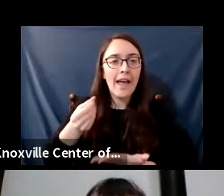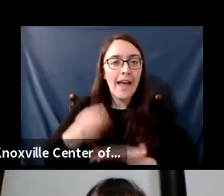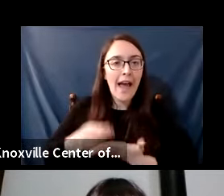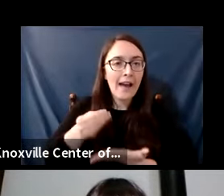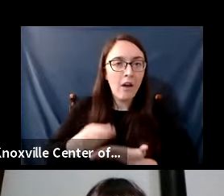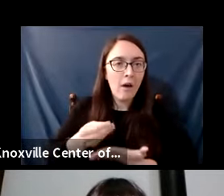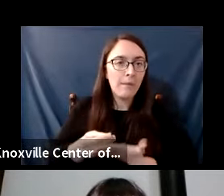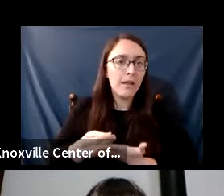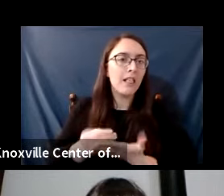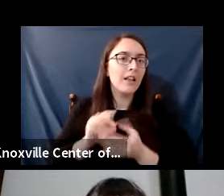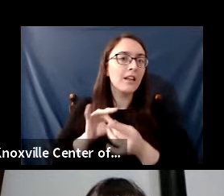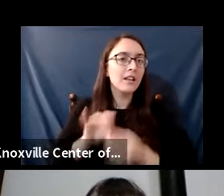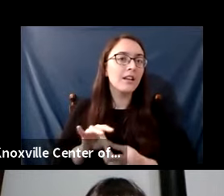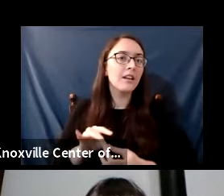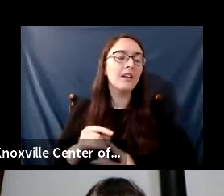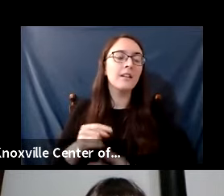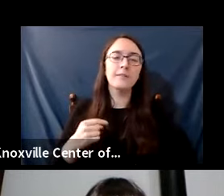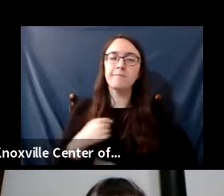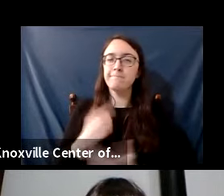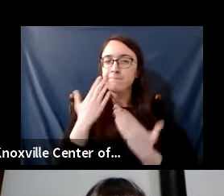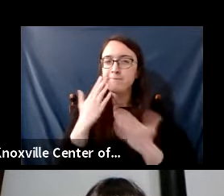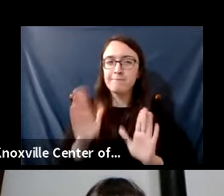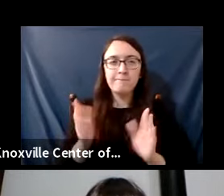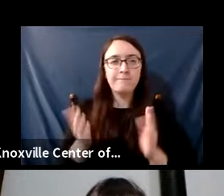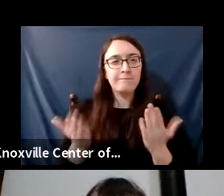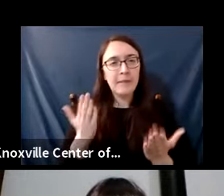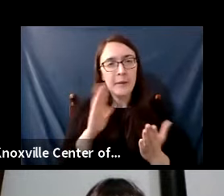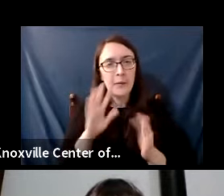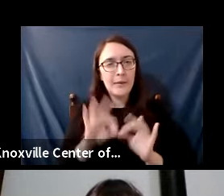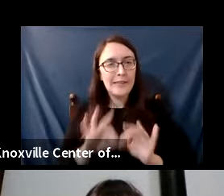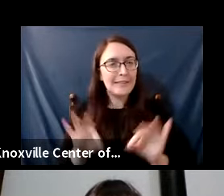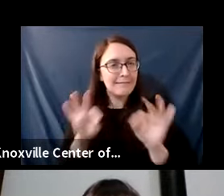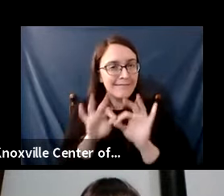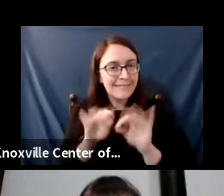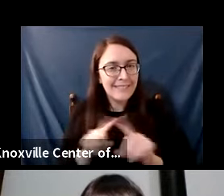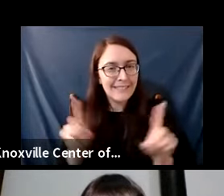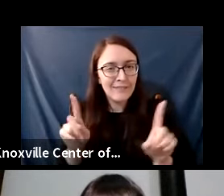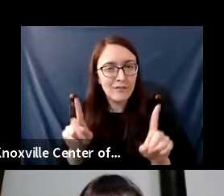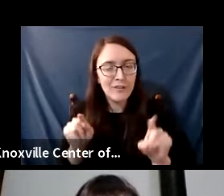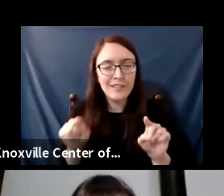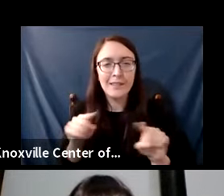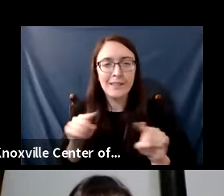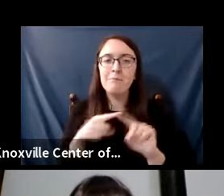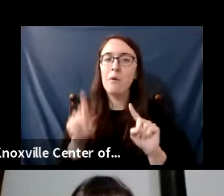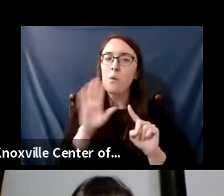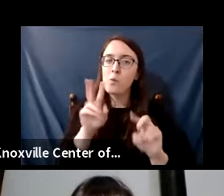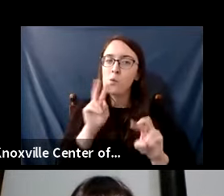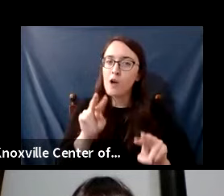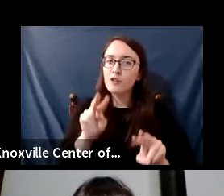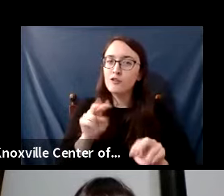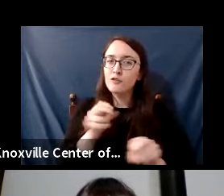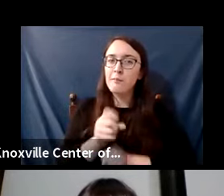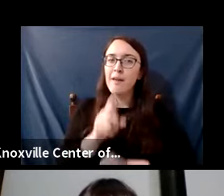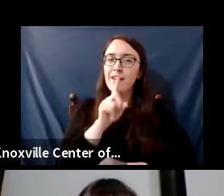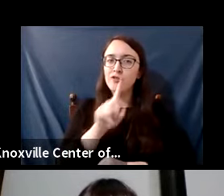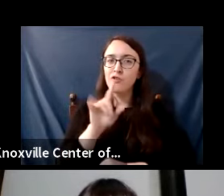make any significant difference. We could watch it, of course, very carefully to make sure that assumption is true.